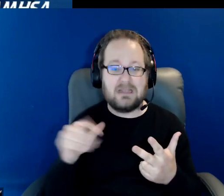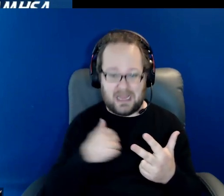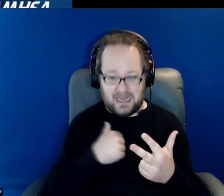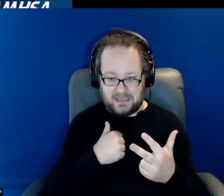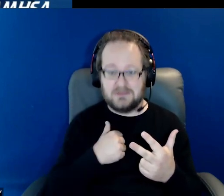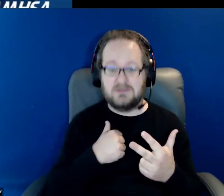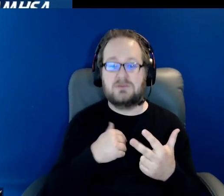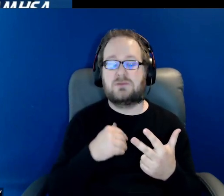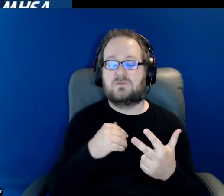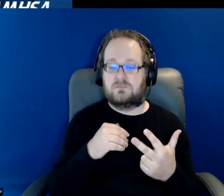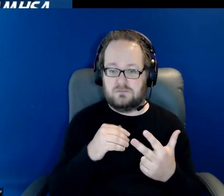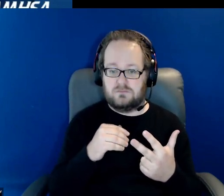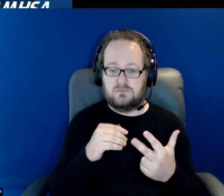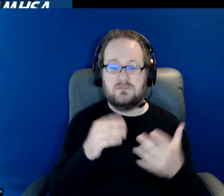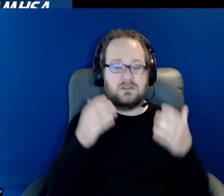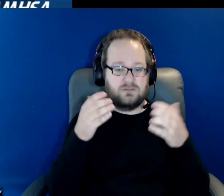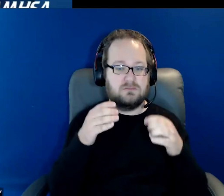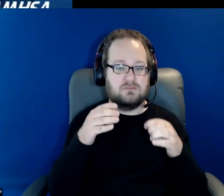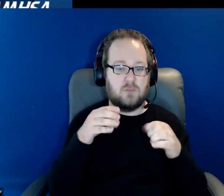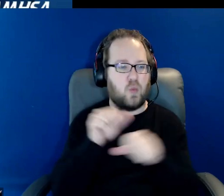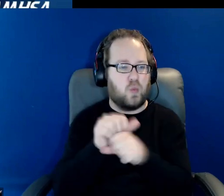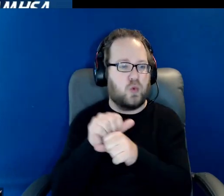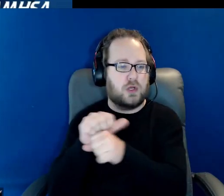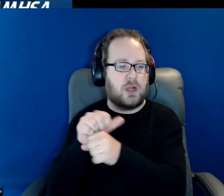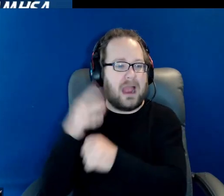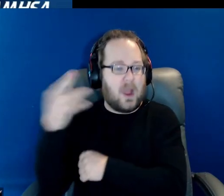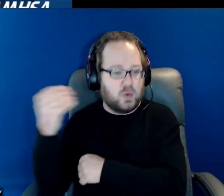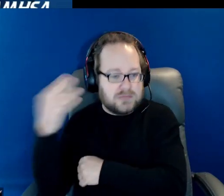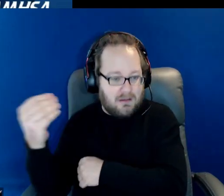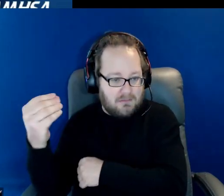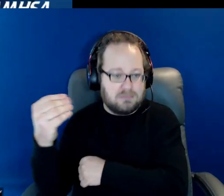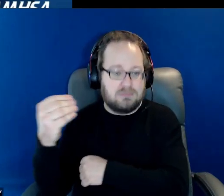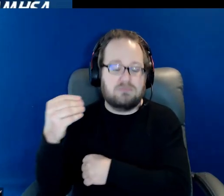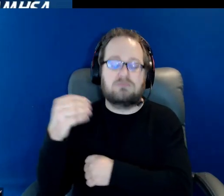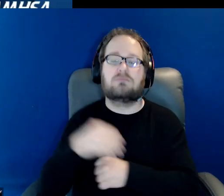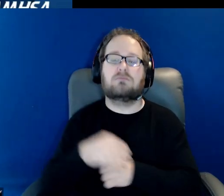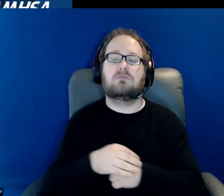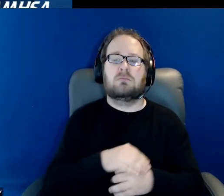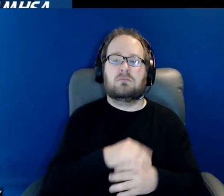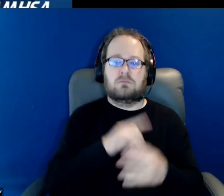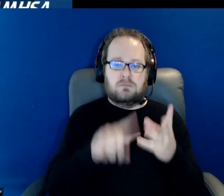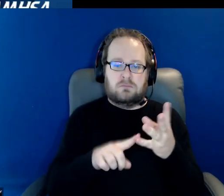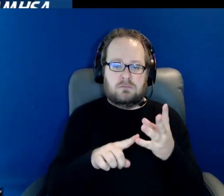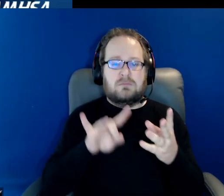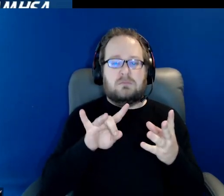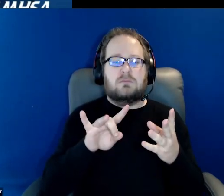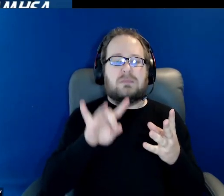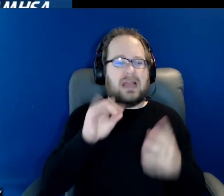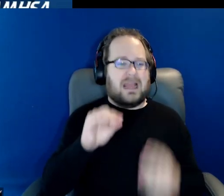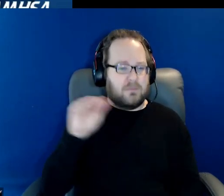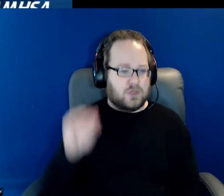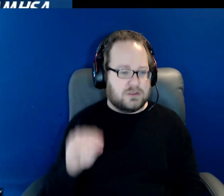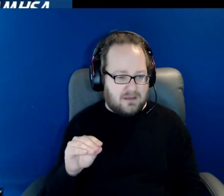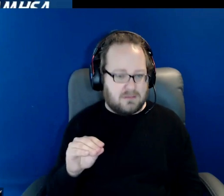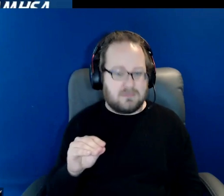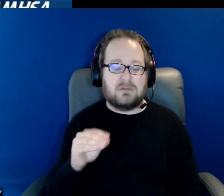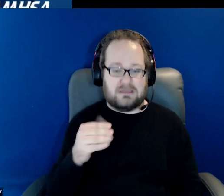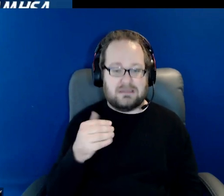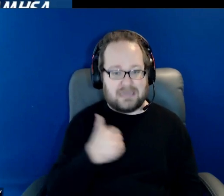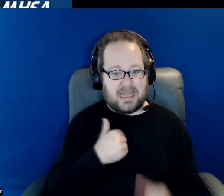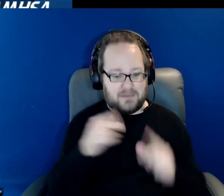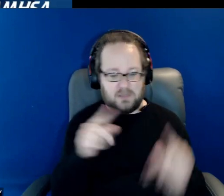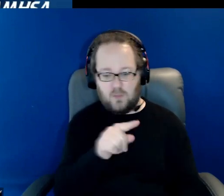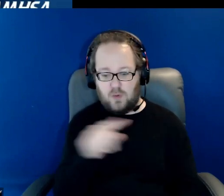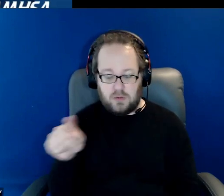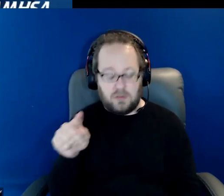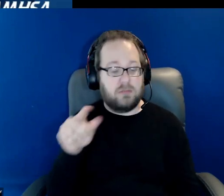that then led to their deaths. 80% of the people who died were residents of Arizona. And having spoken